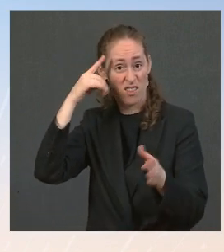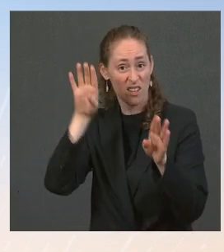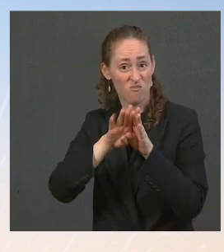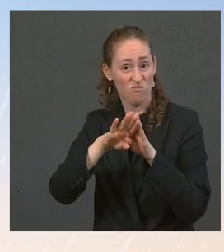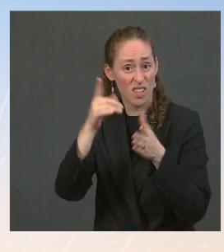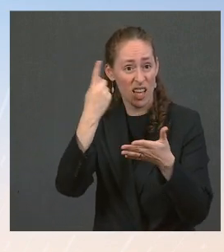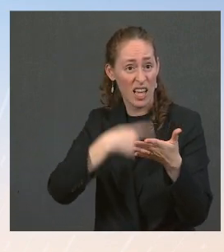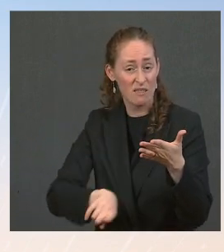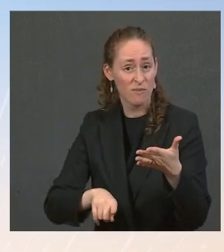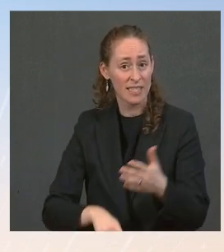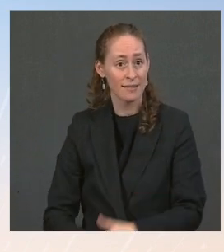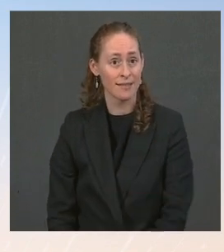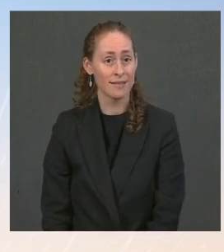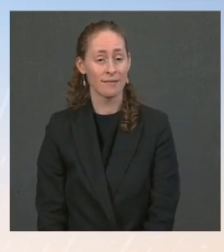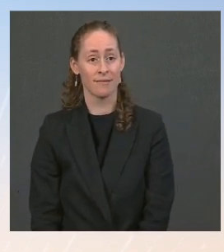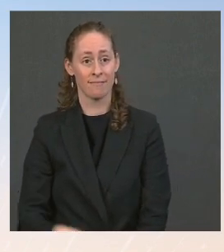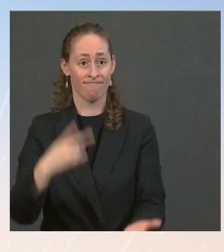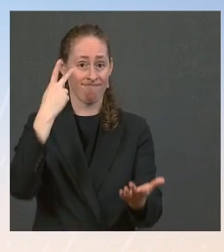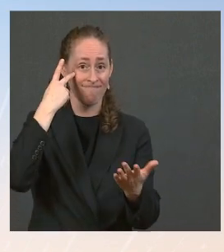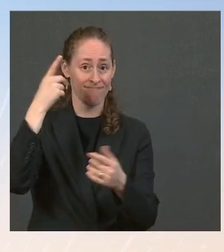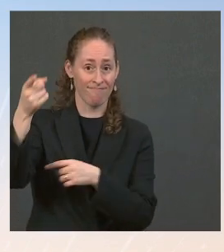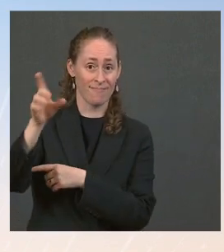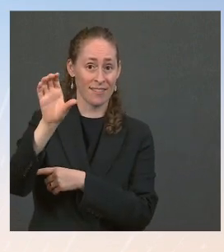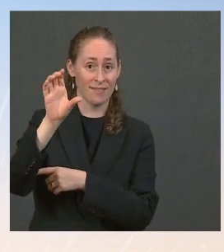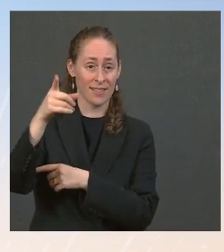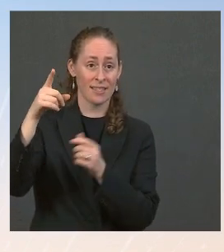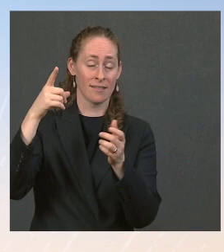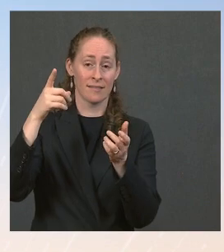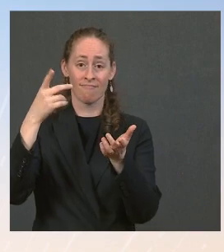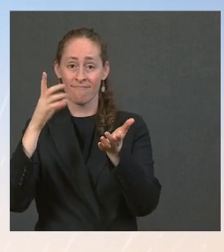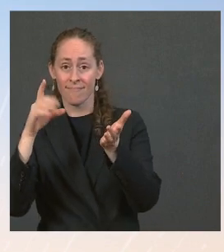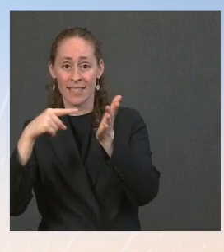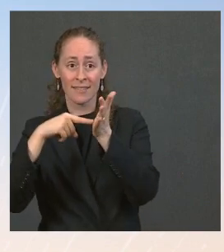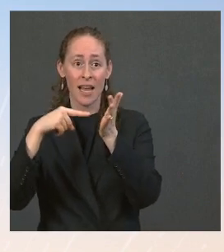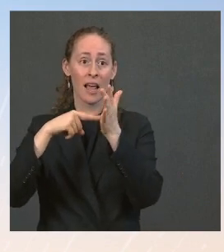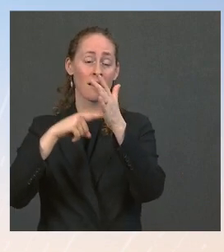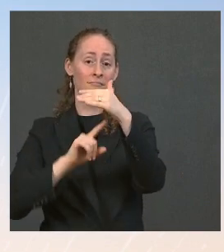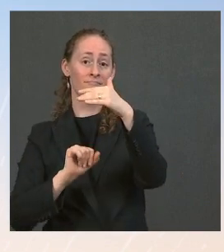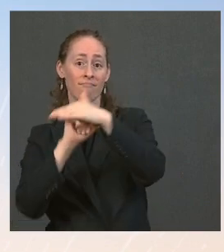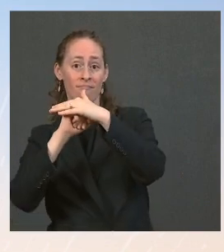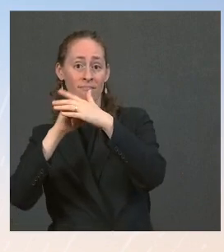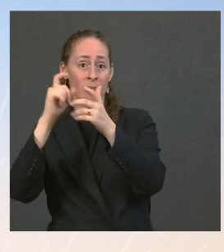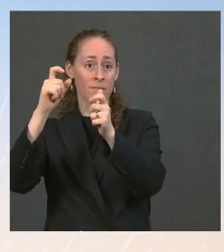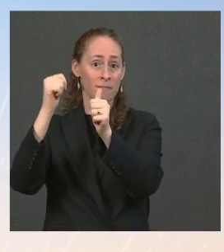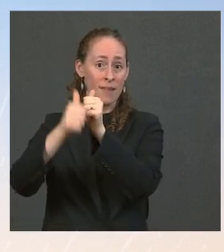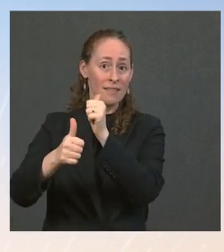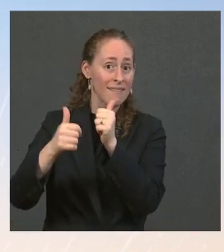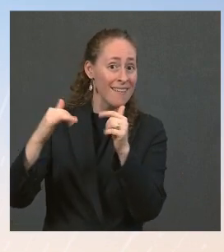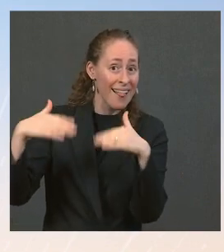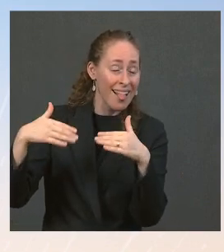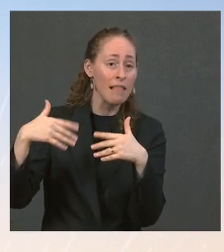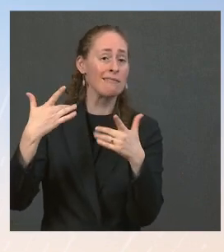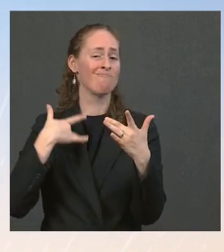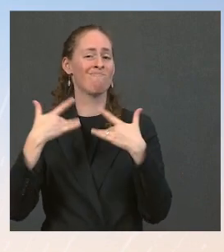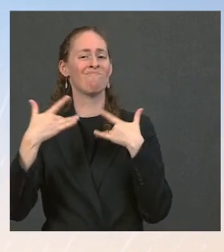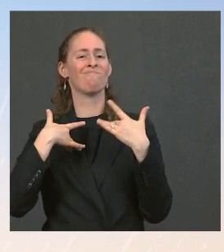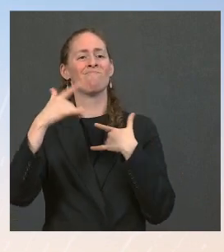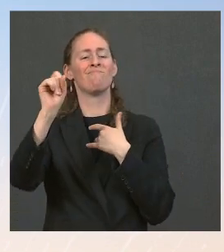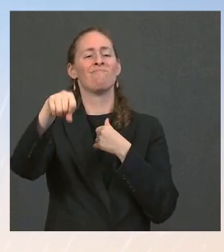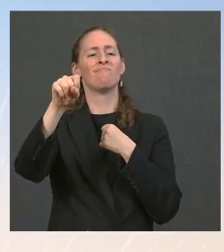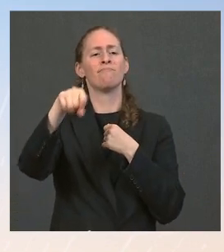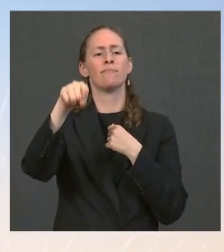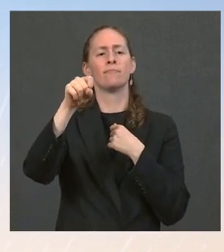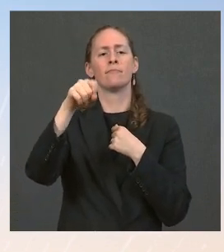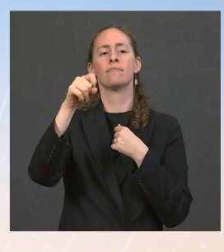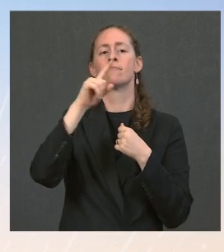Until a CR has passed that funds the government, we'll certainly have a concern. But our goal and our focus is on